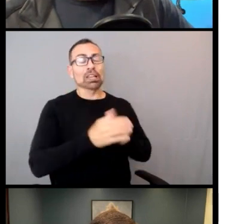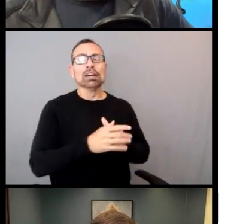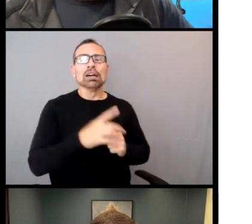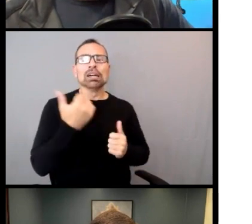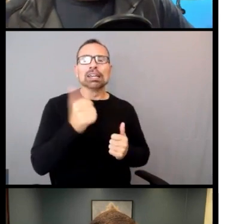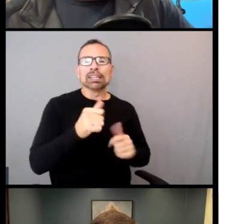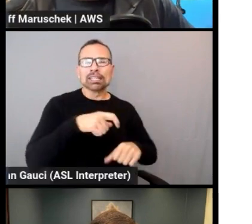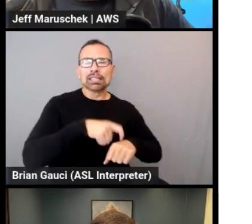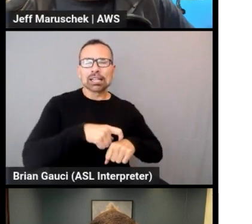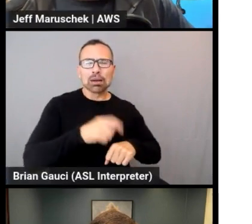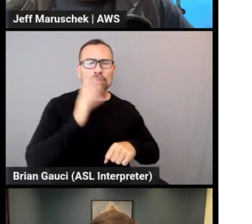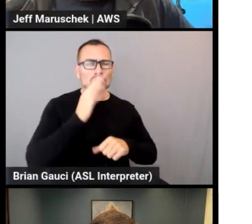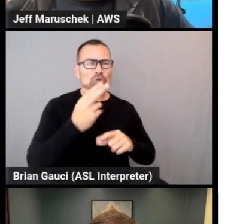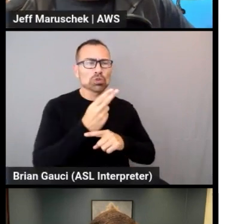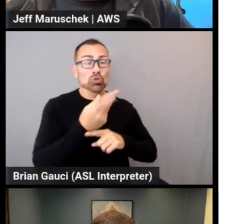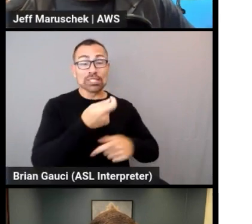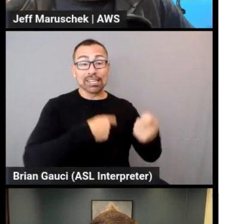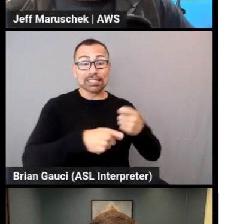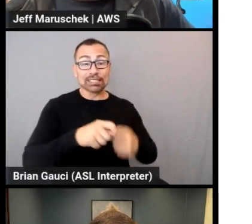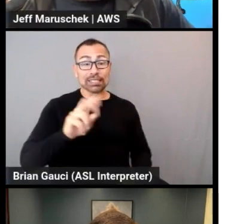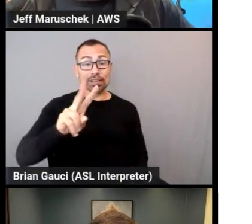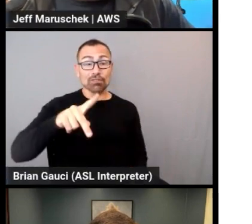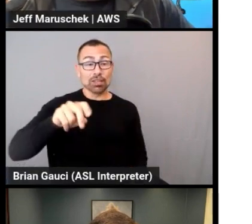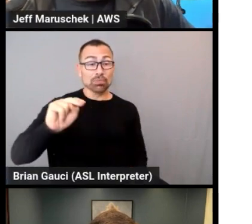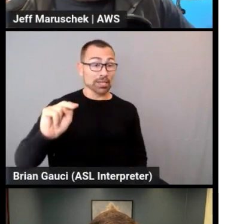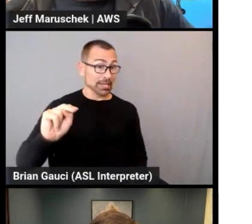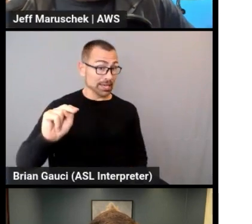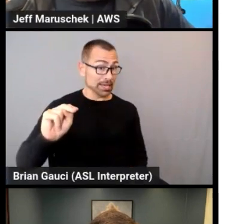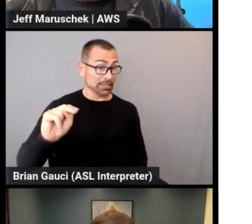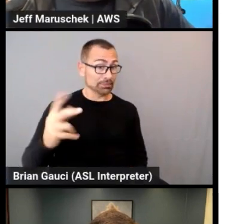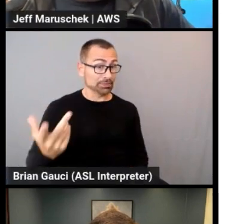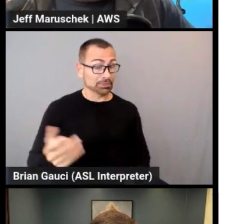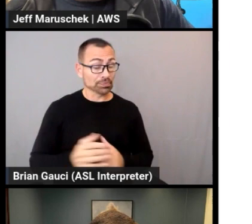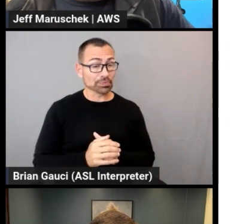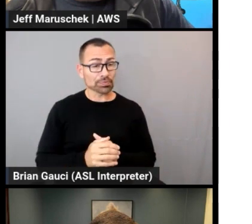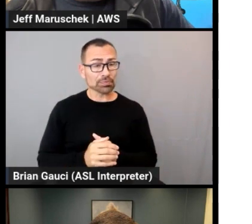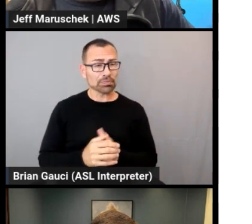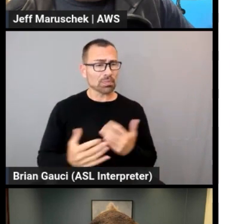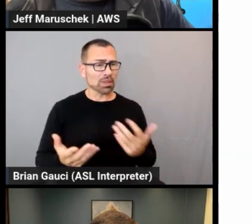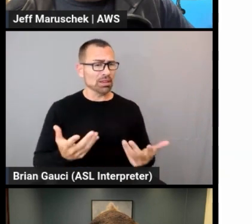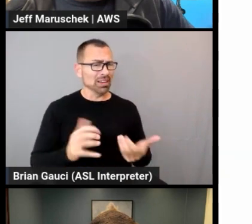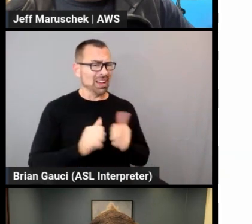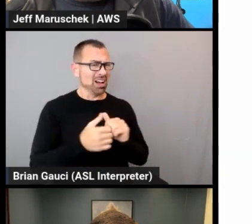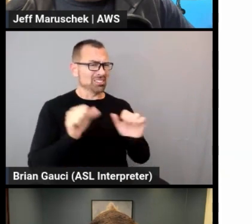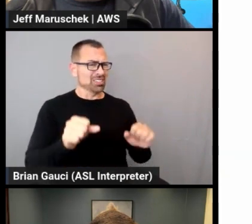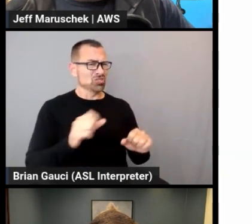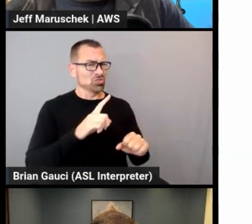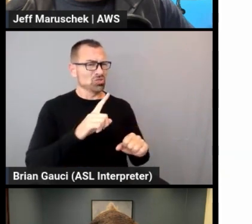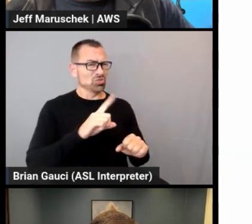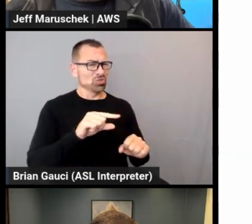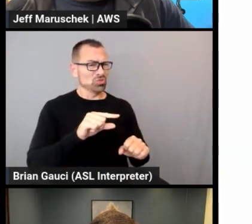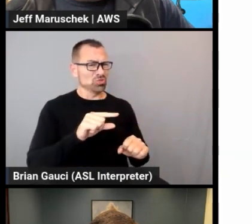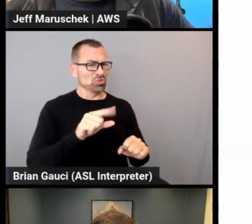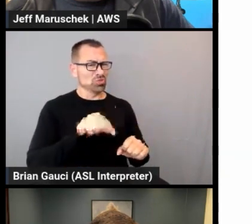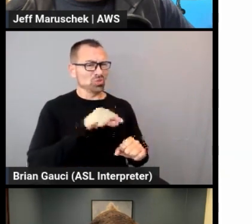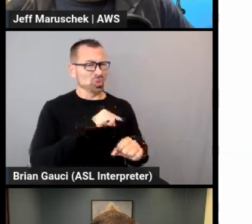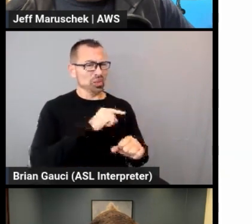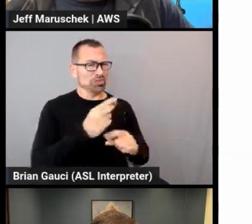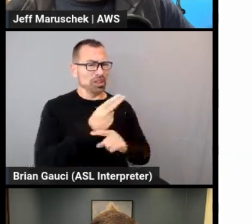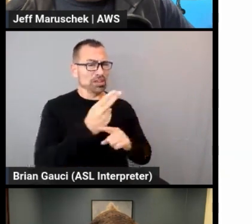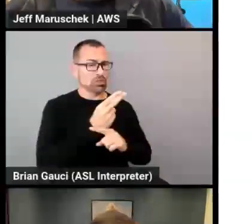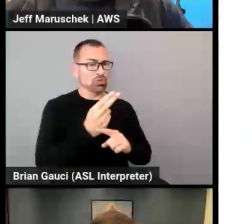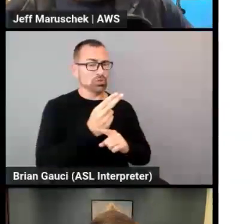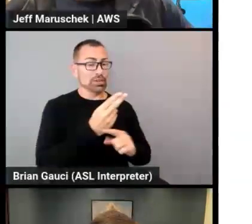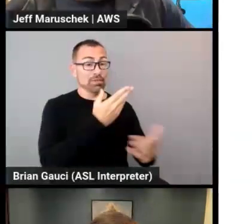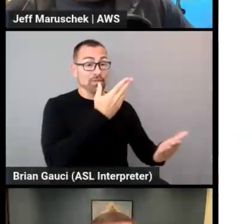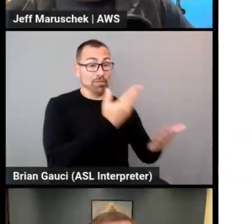as opposed to a VPN? Or how can you qualify using verified access versus a